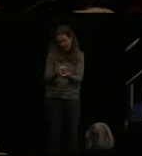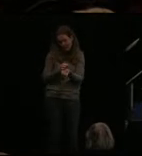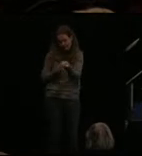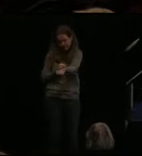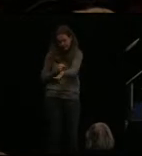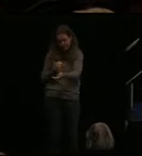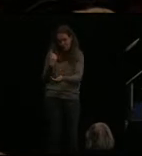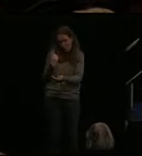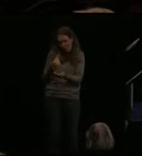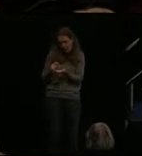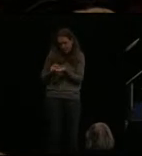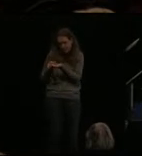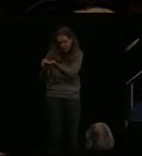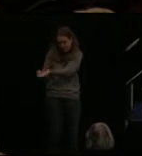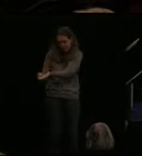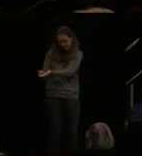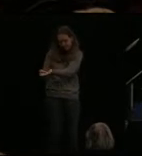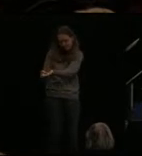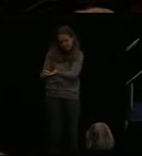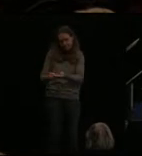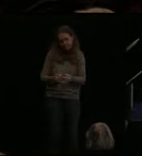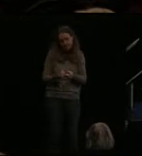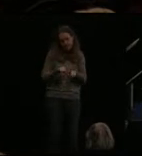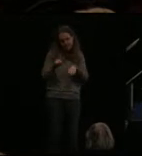talent to the third.